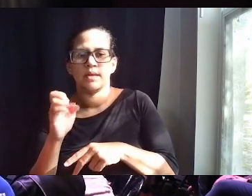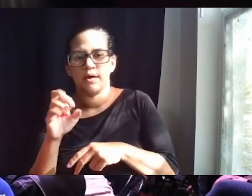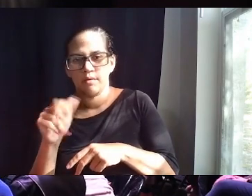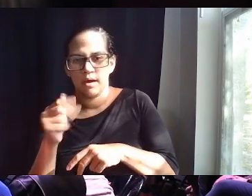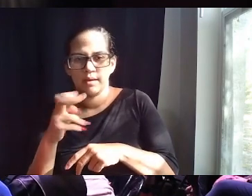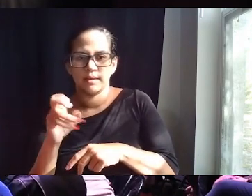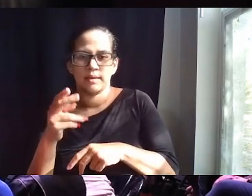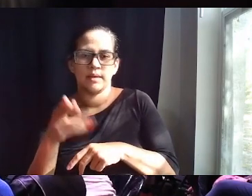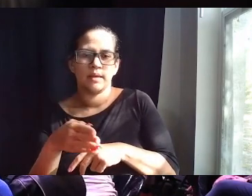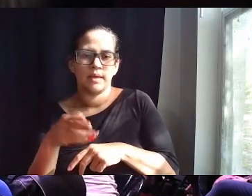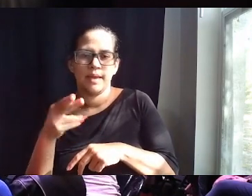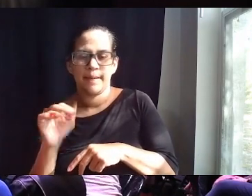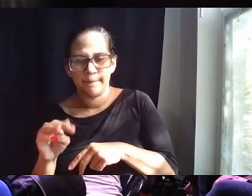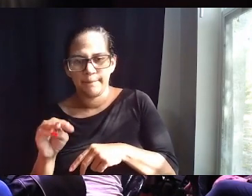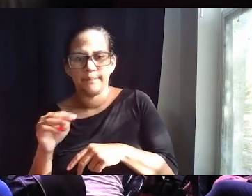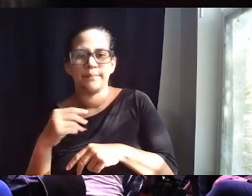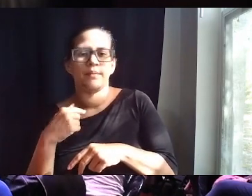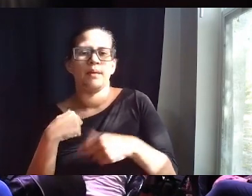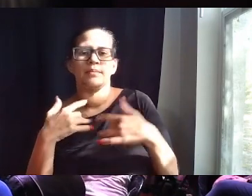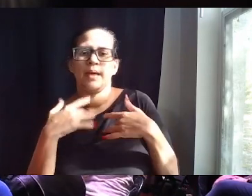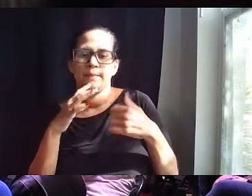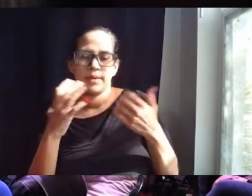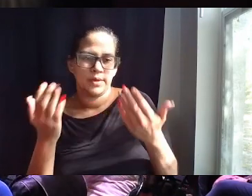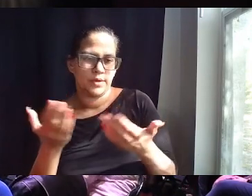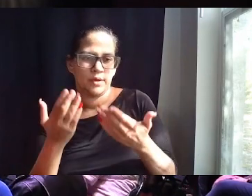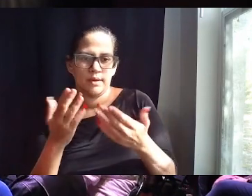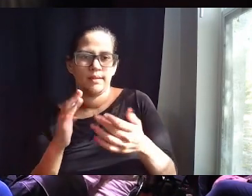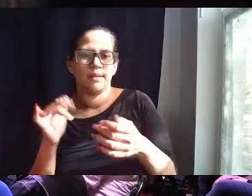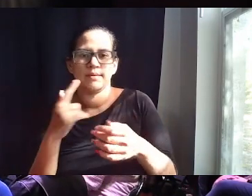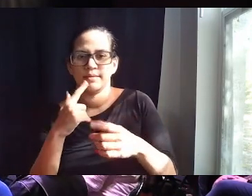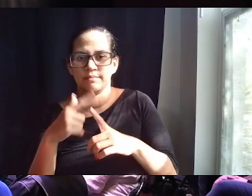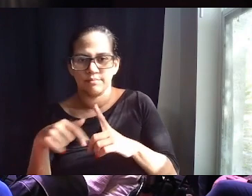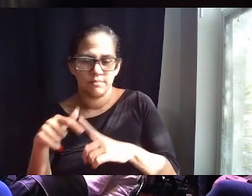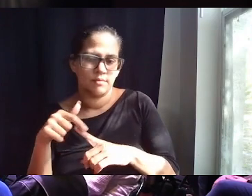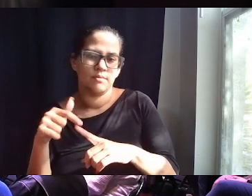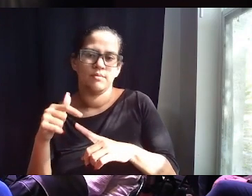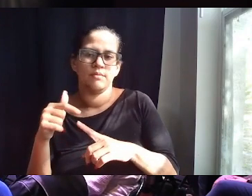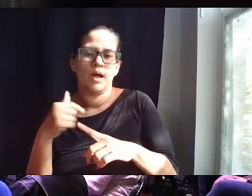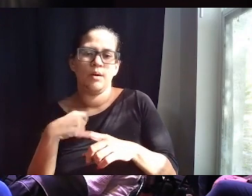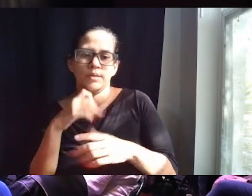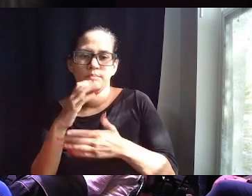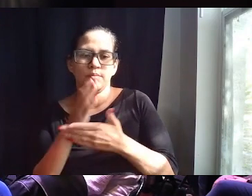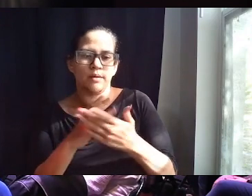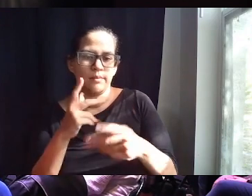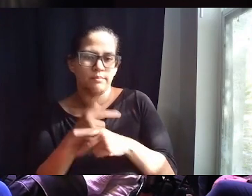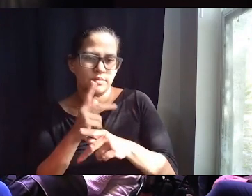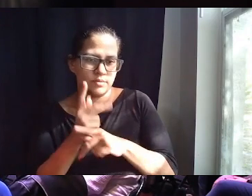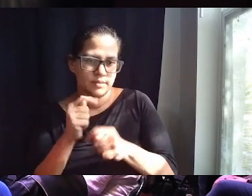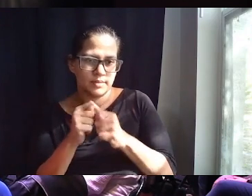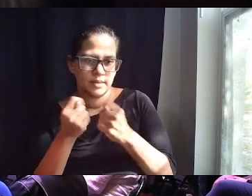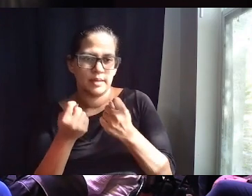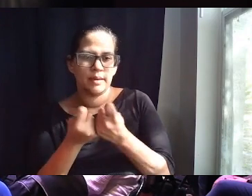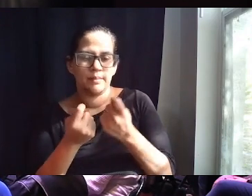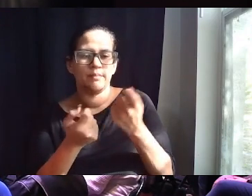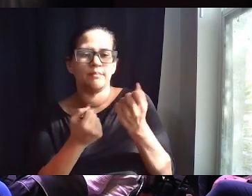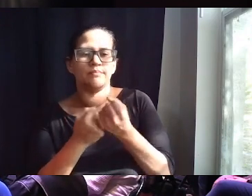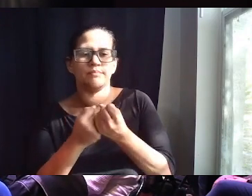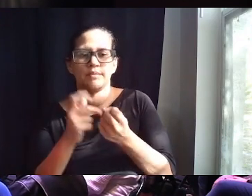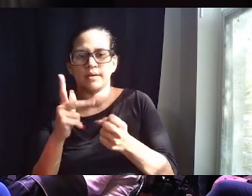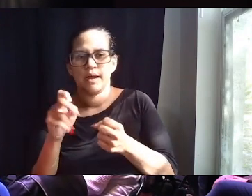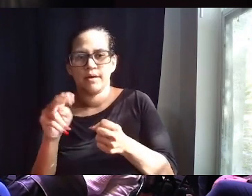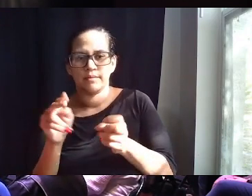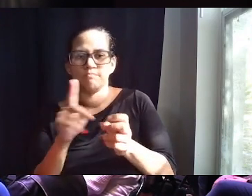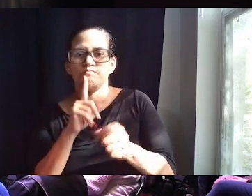be here. As we sat around the circle, I was part of the producing team supporting Karen's original meeting in 2012. So it's just